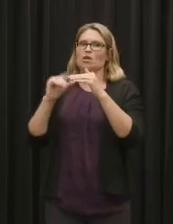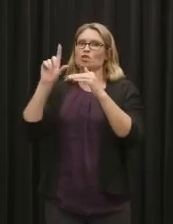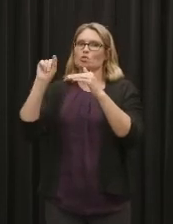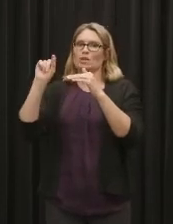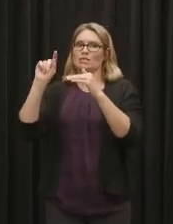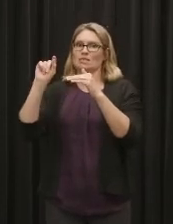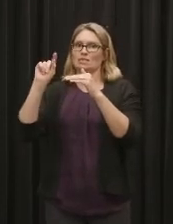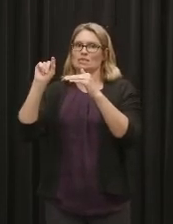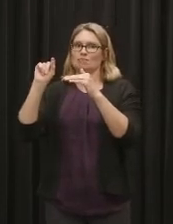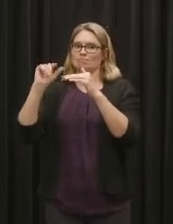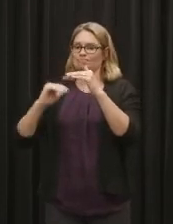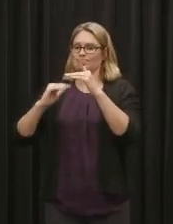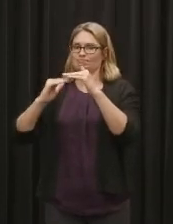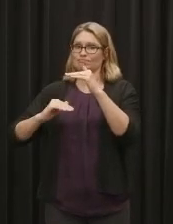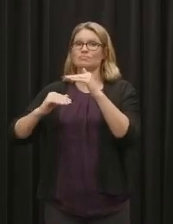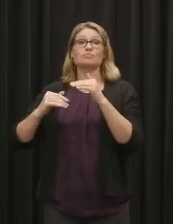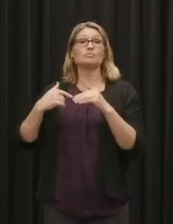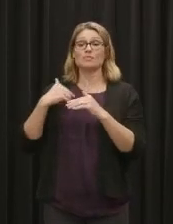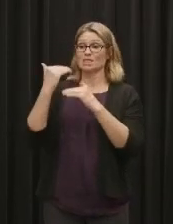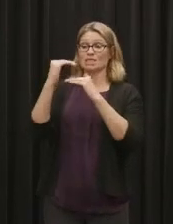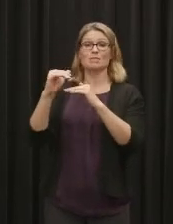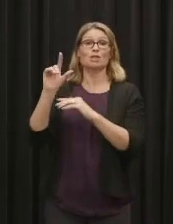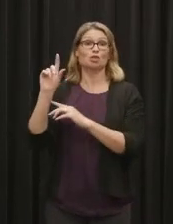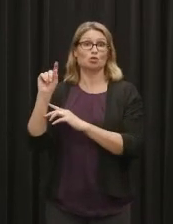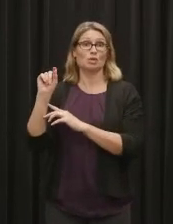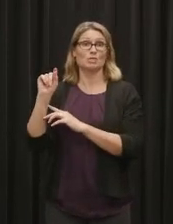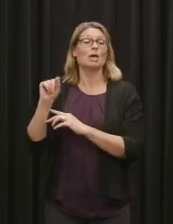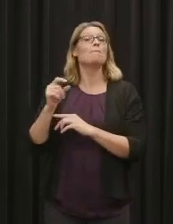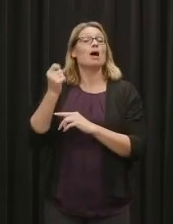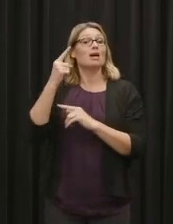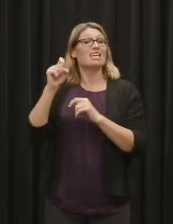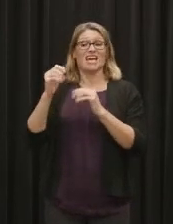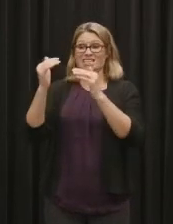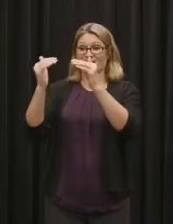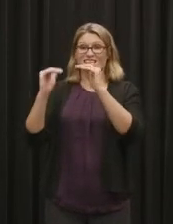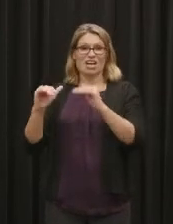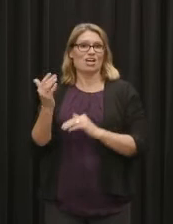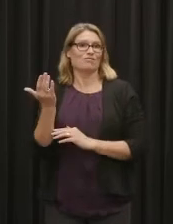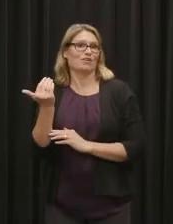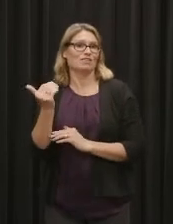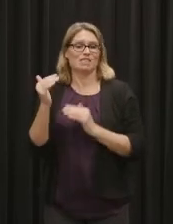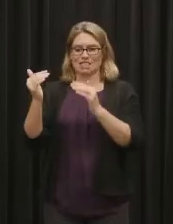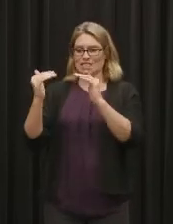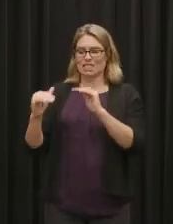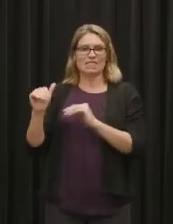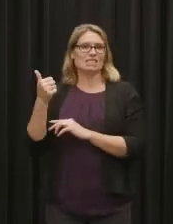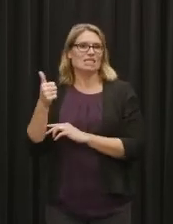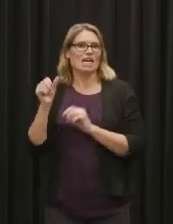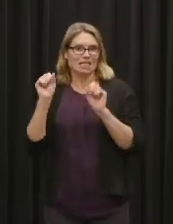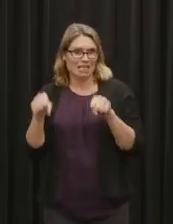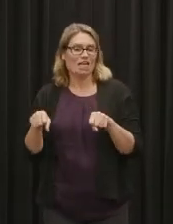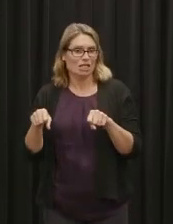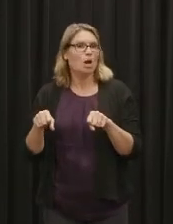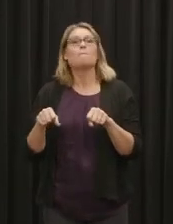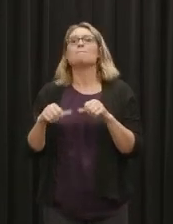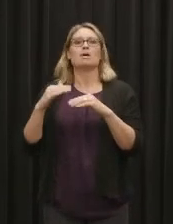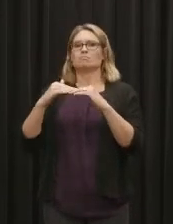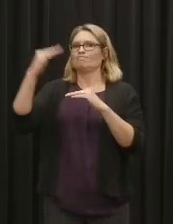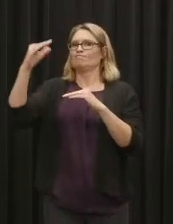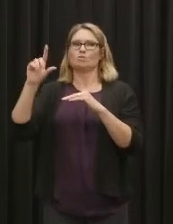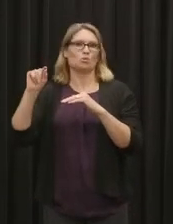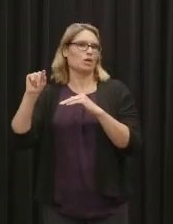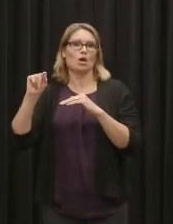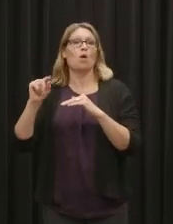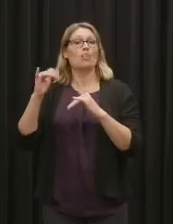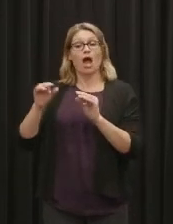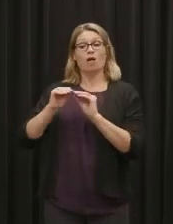individuals. And just because we're saying 20, the fewer the better, actually. So this is what will slow the spread of the virus. It will make it